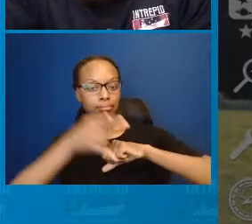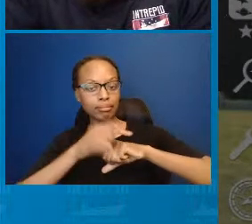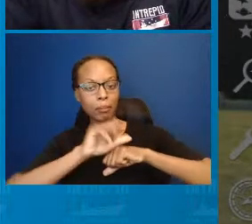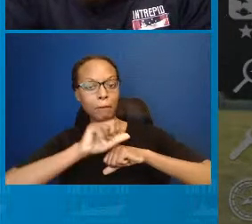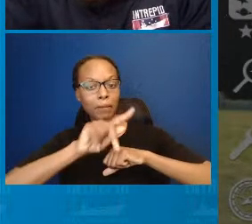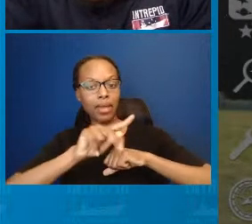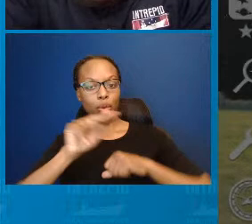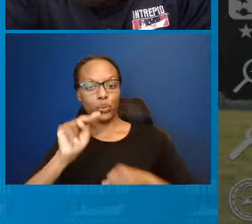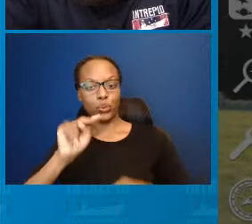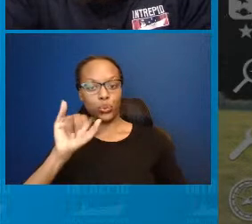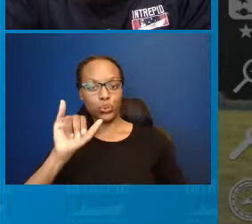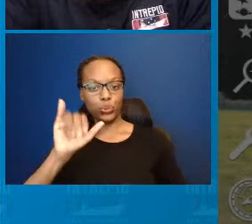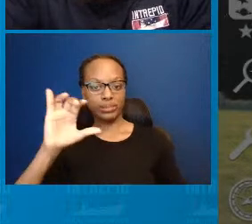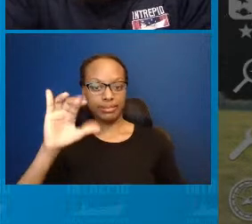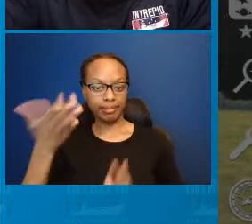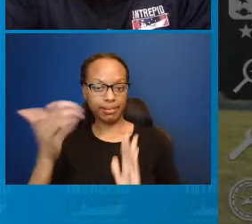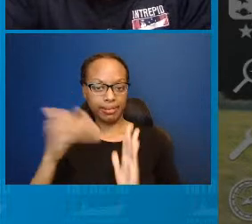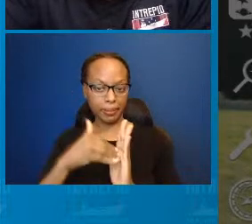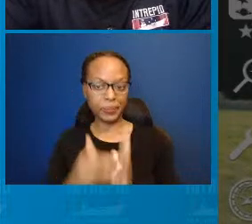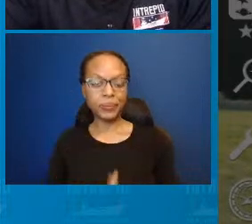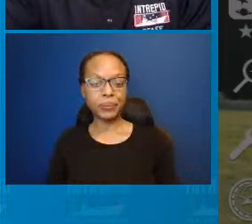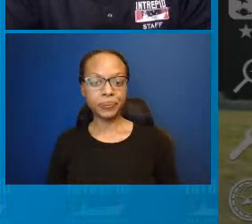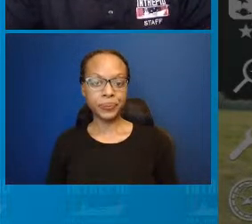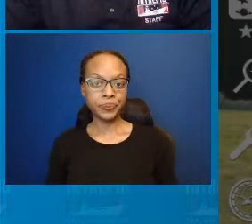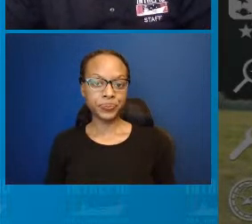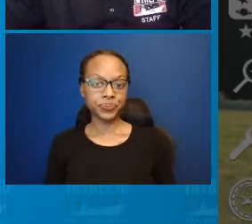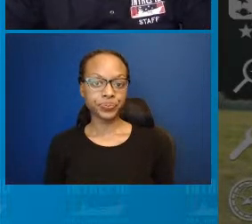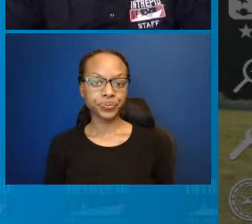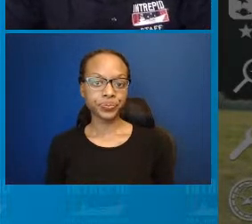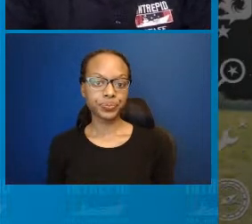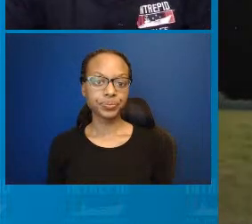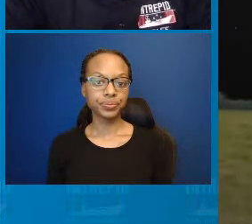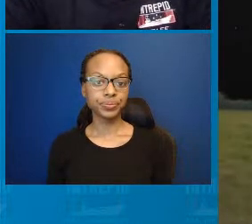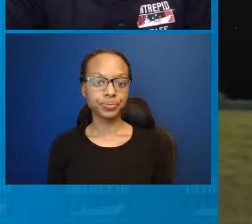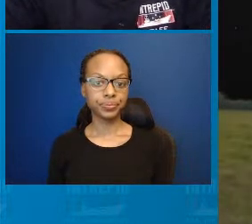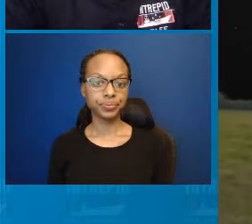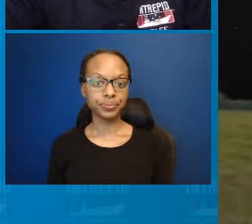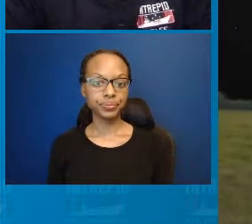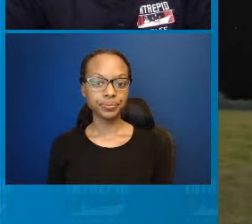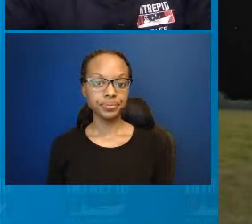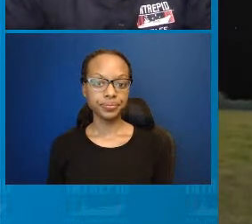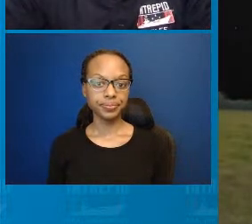City. City. Here we go. We can jump to New York.